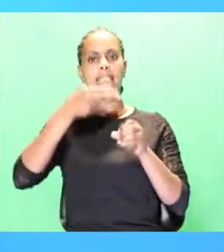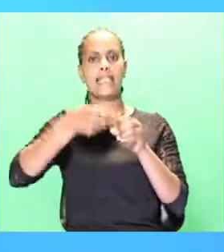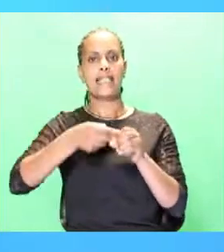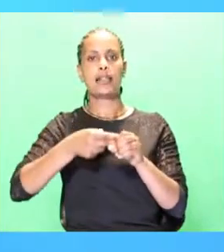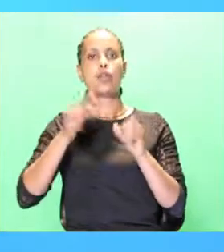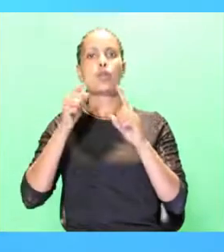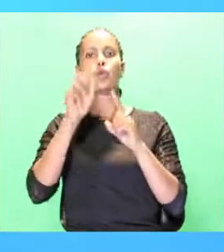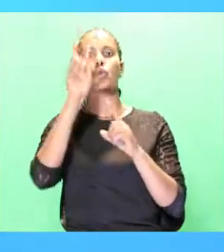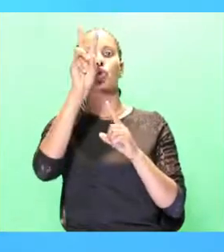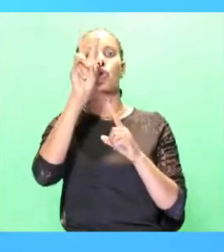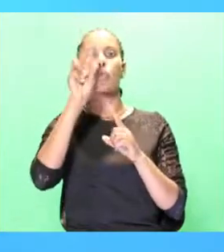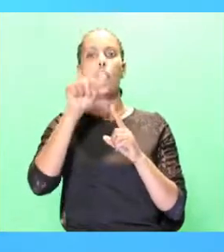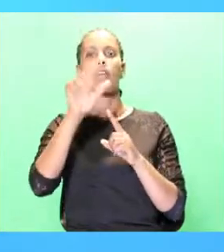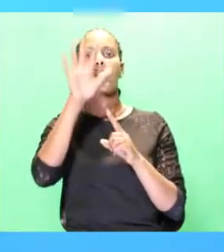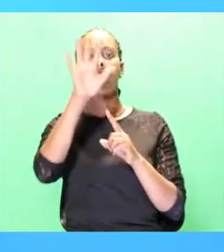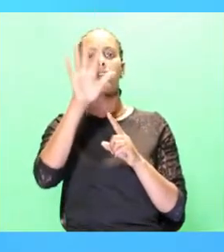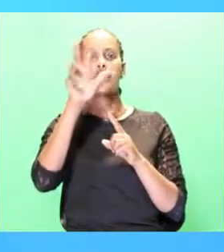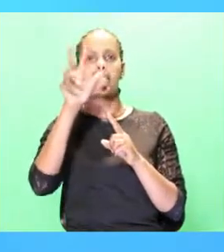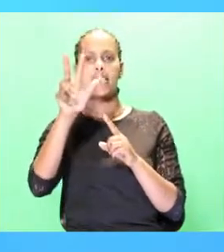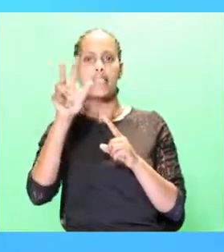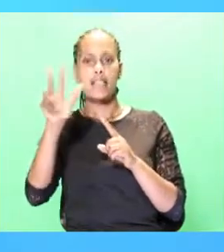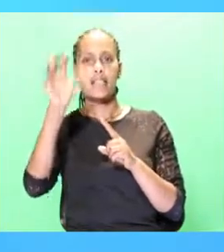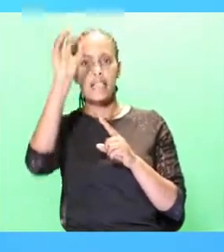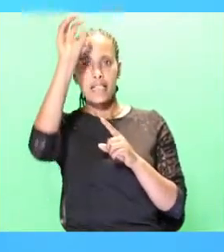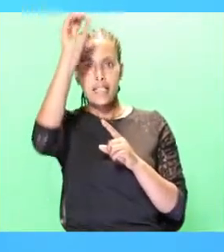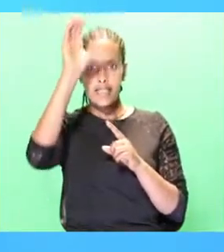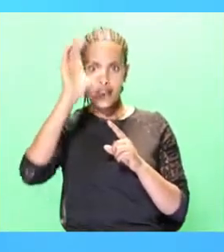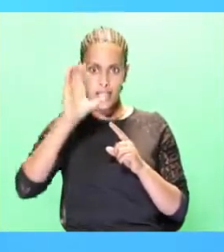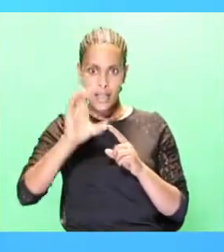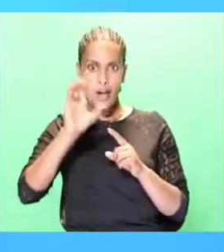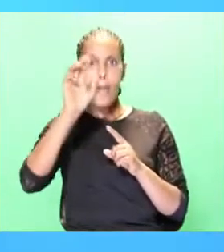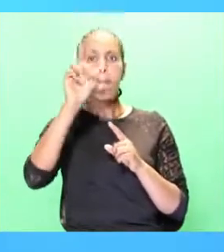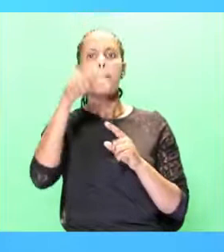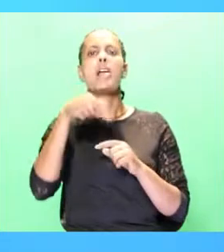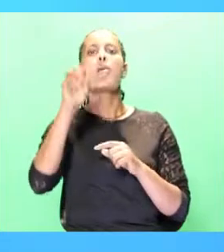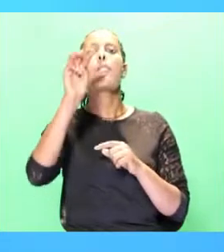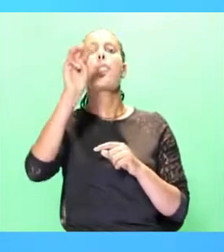is 2.53 degrees centigrade per molar,